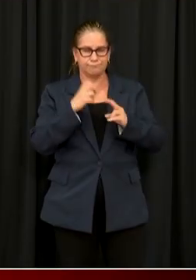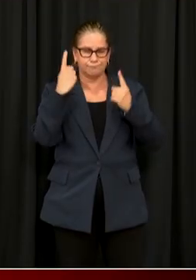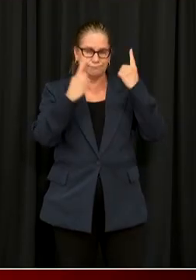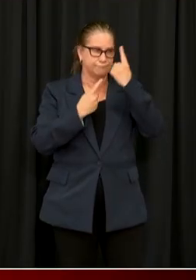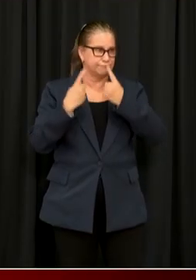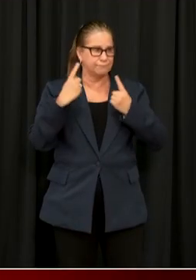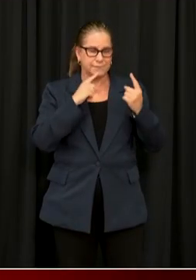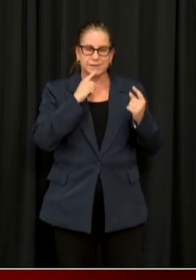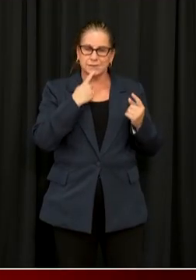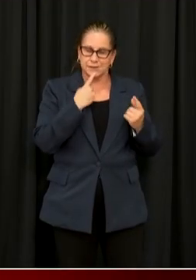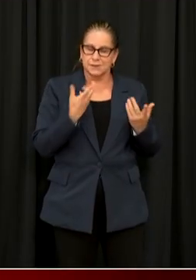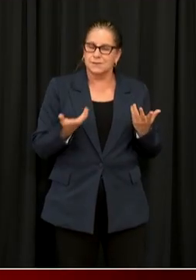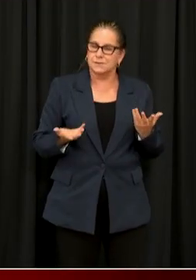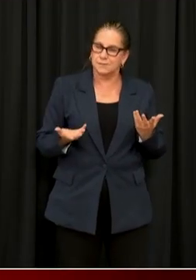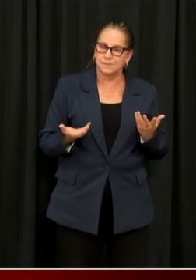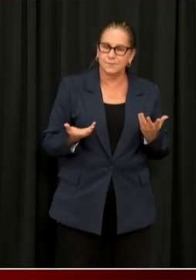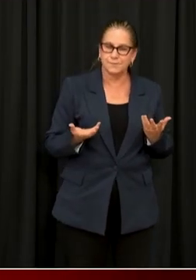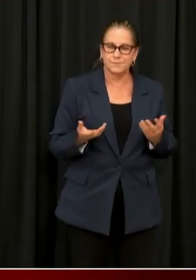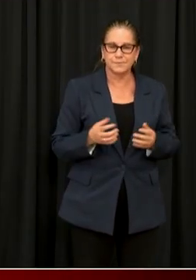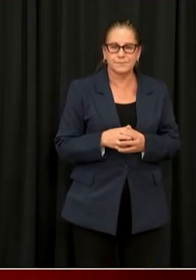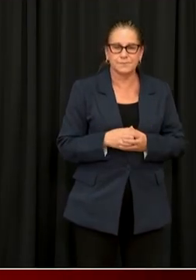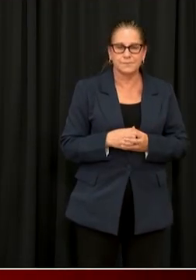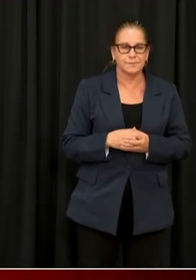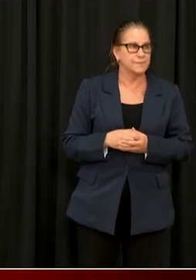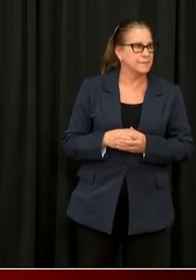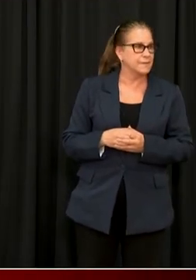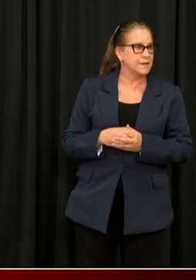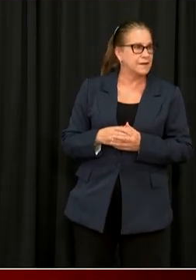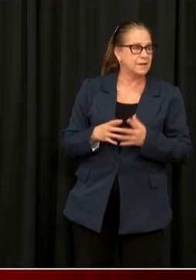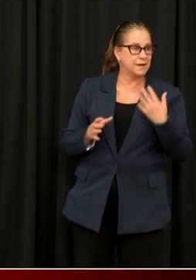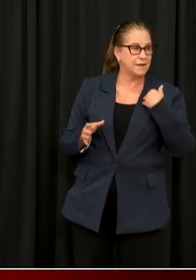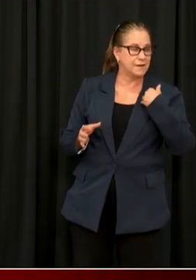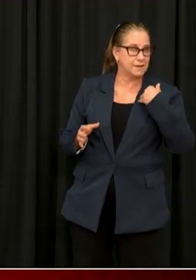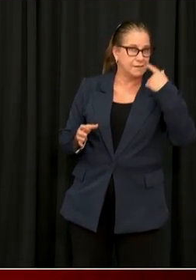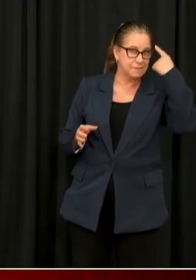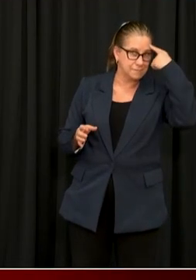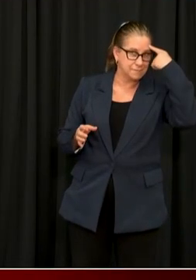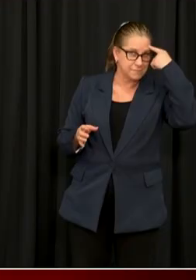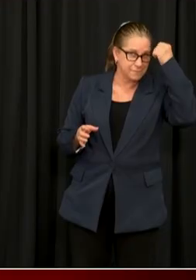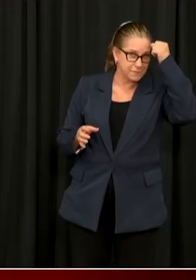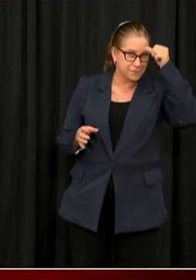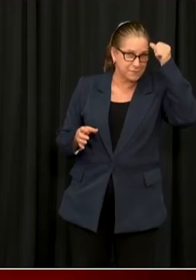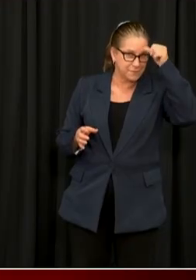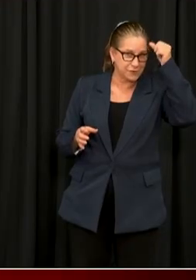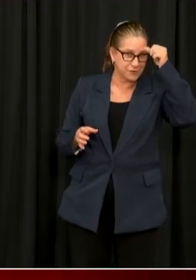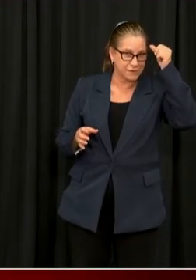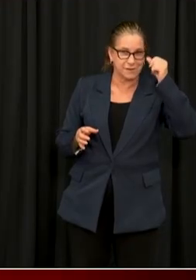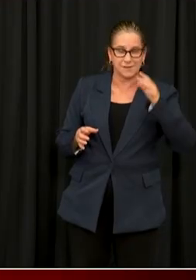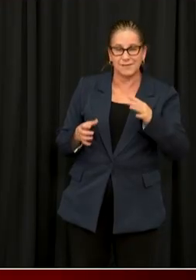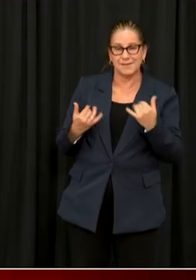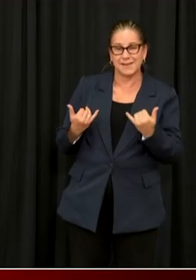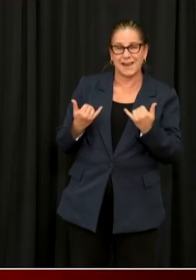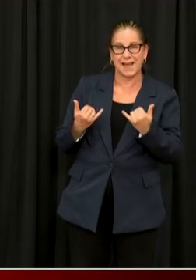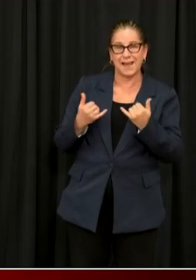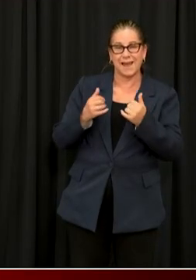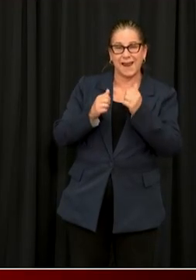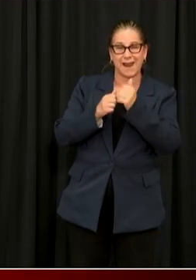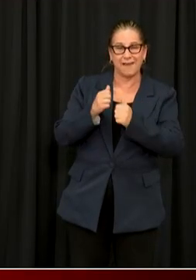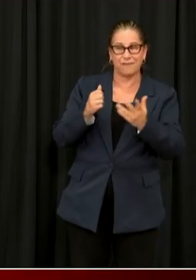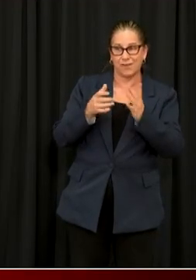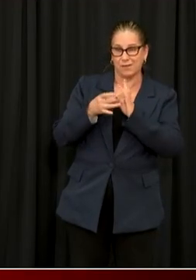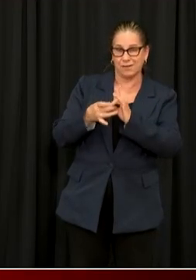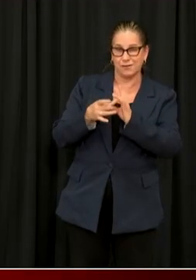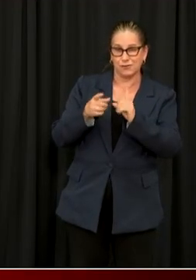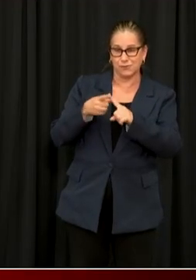You're testing my memory now, and everything related to body-worn camera and naming for us is